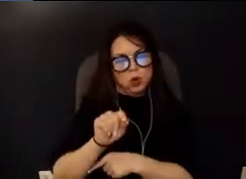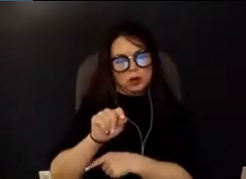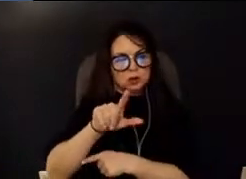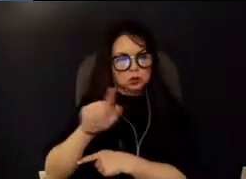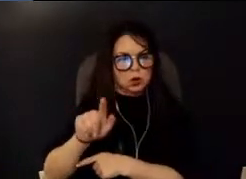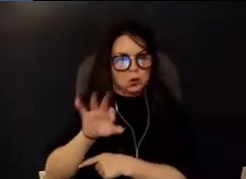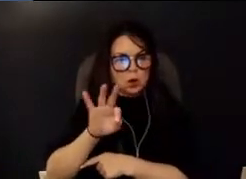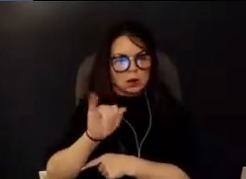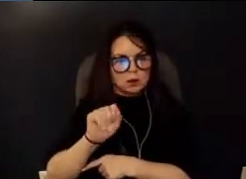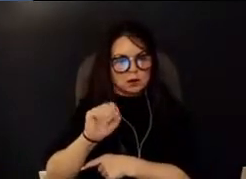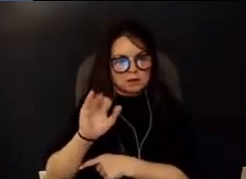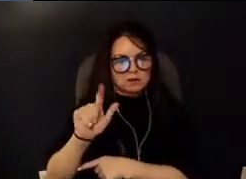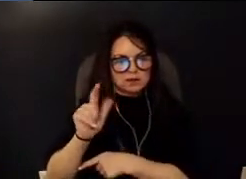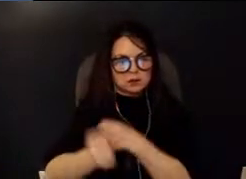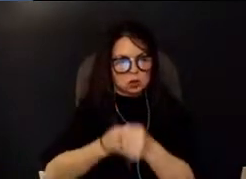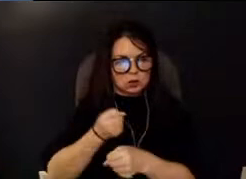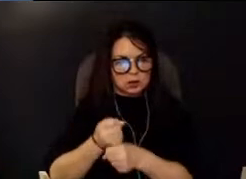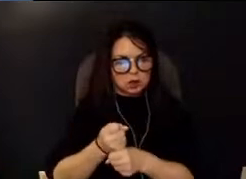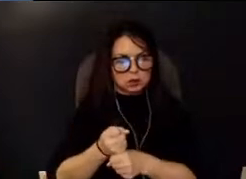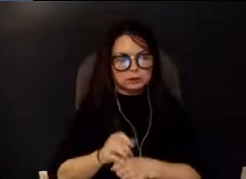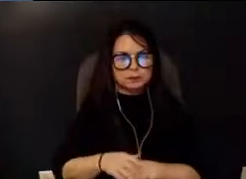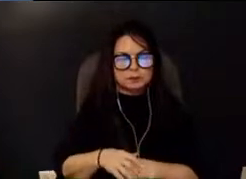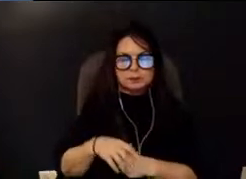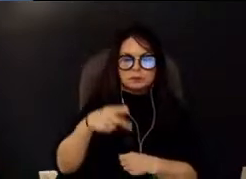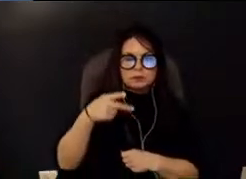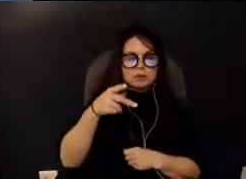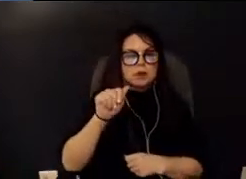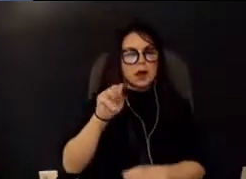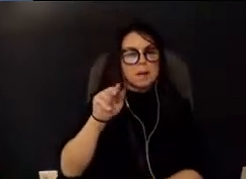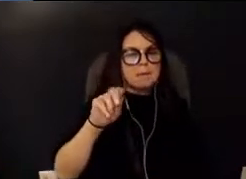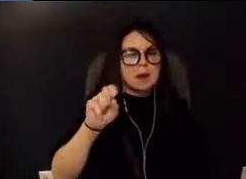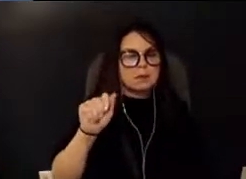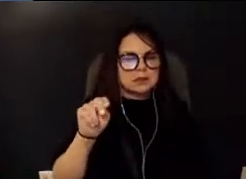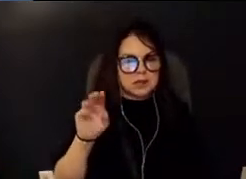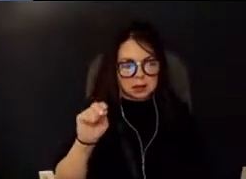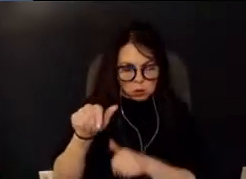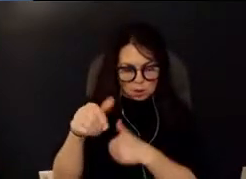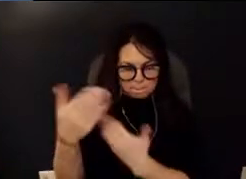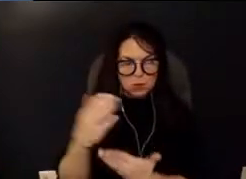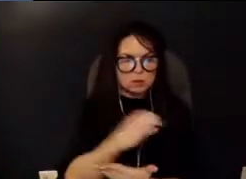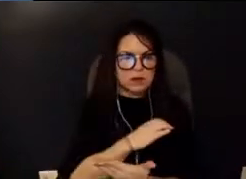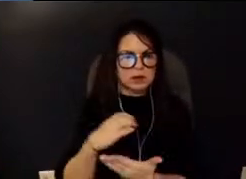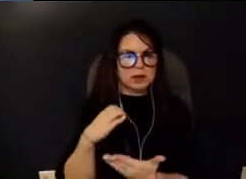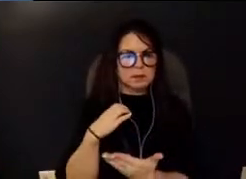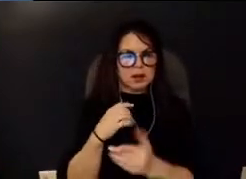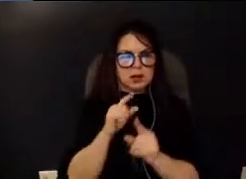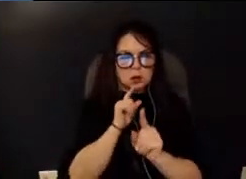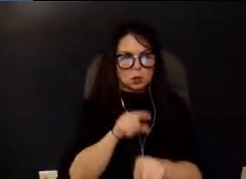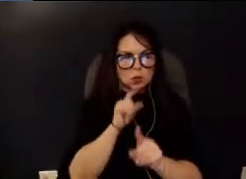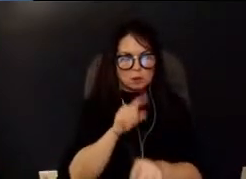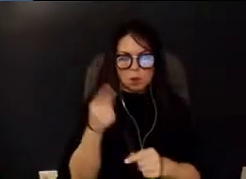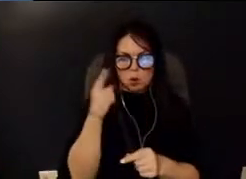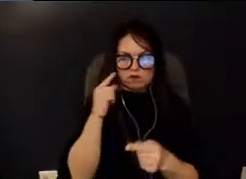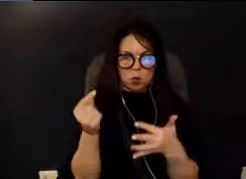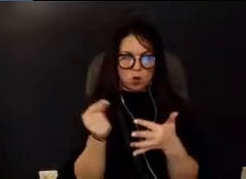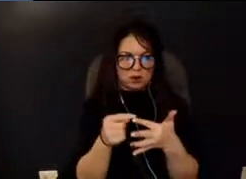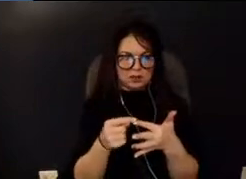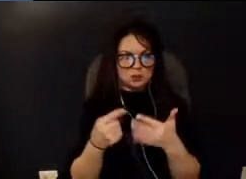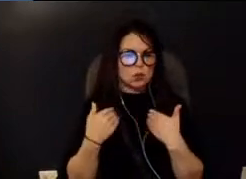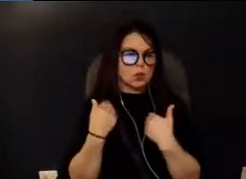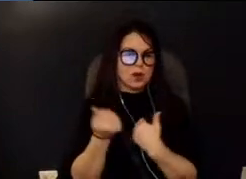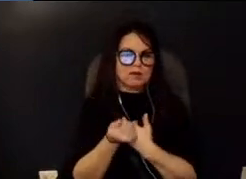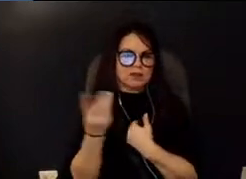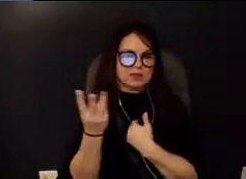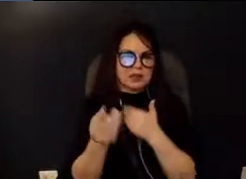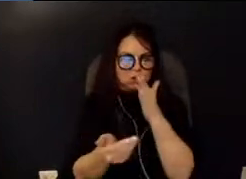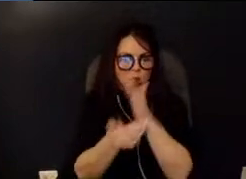Councilmember Palmisano has moved the committee report. For this item, we do amendments that have been offered in a packet,